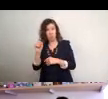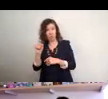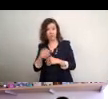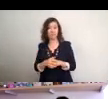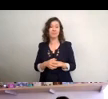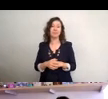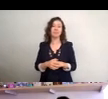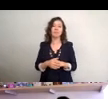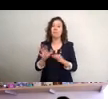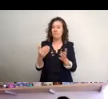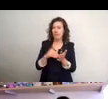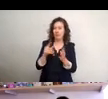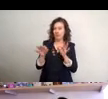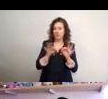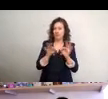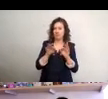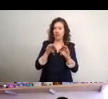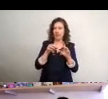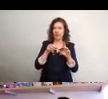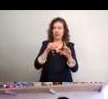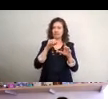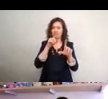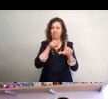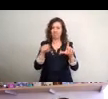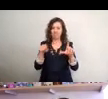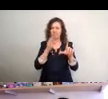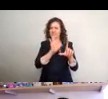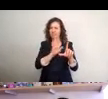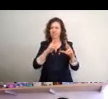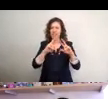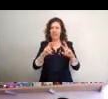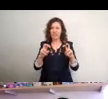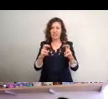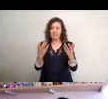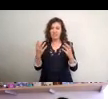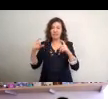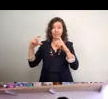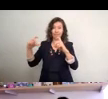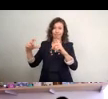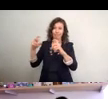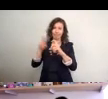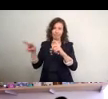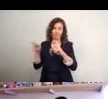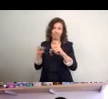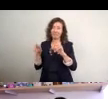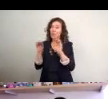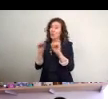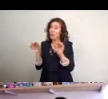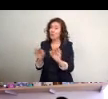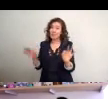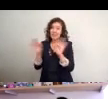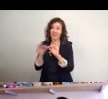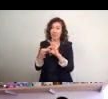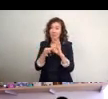And so again, just to give you the gist, in this analysis, found no significant associations between SES